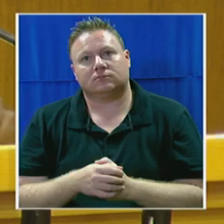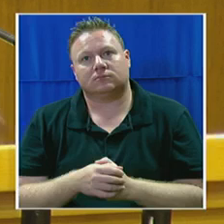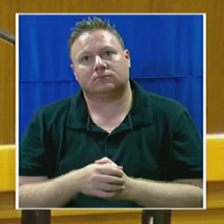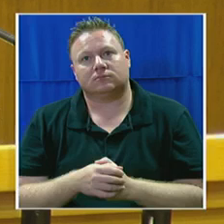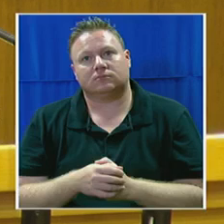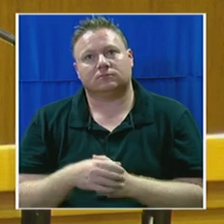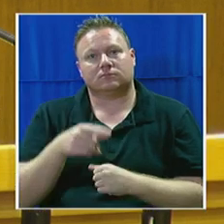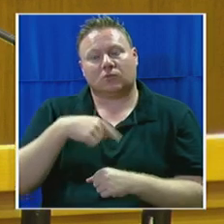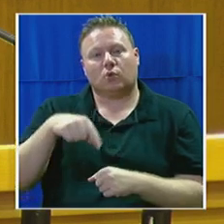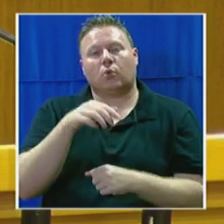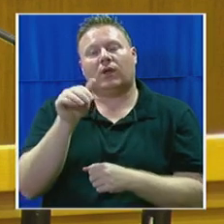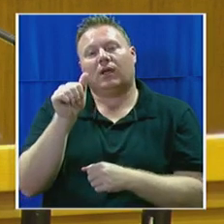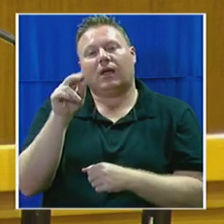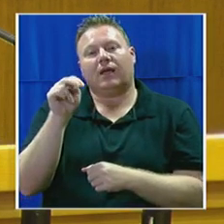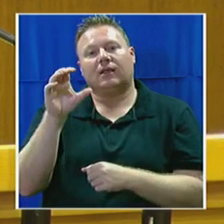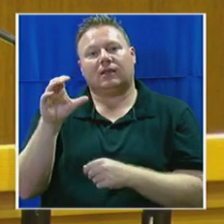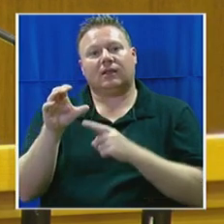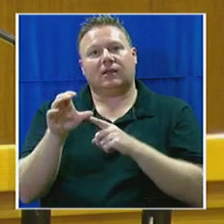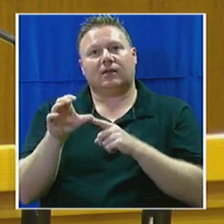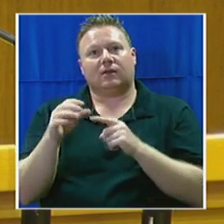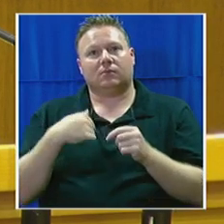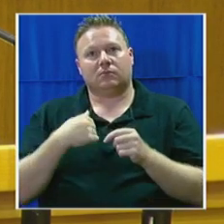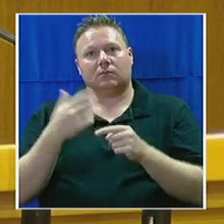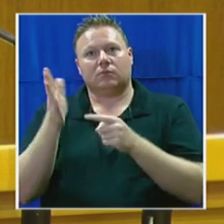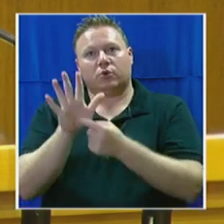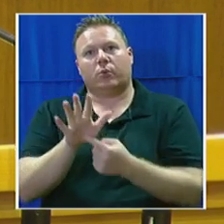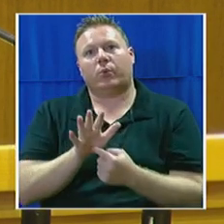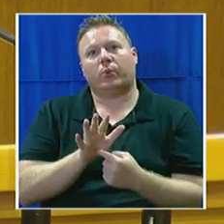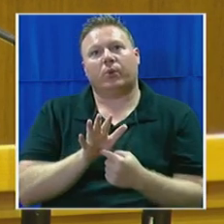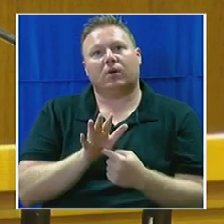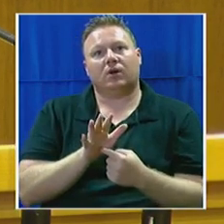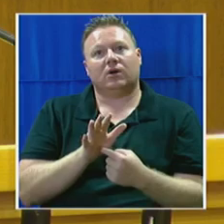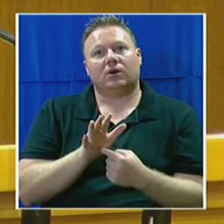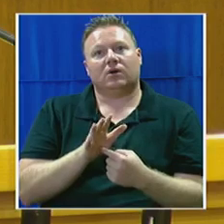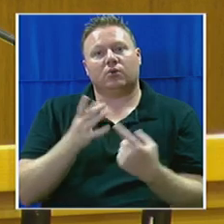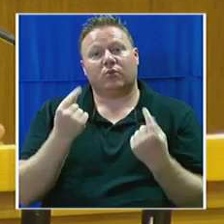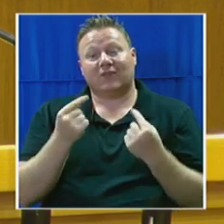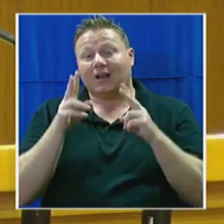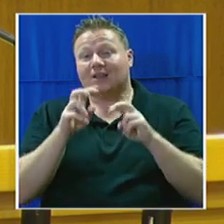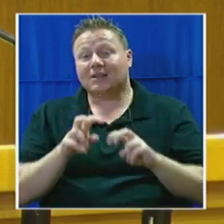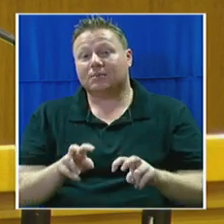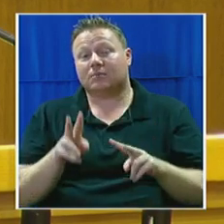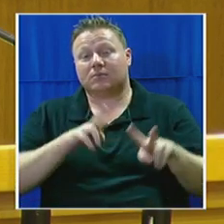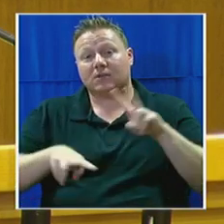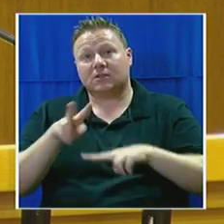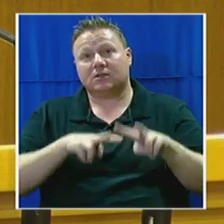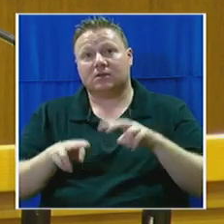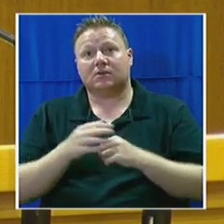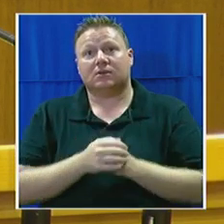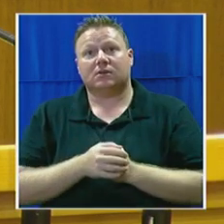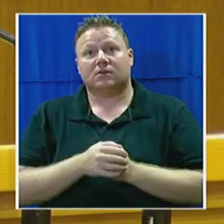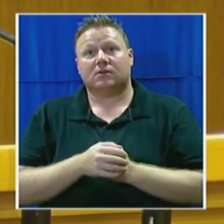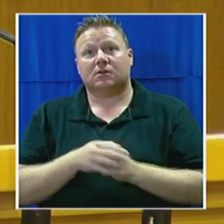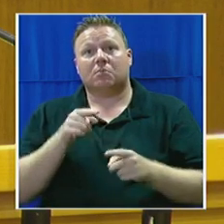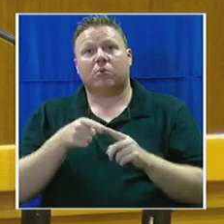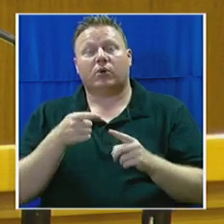we as the African National Congress have indicated that we have done an assessment and arrived at a